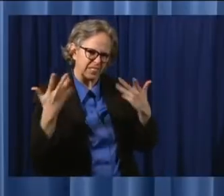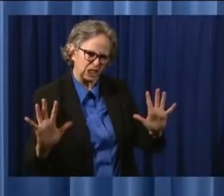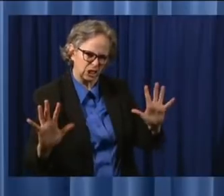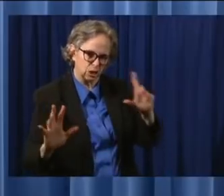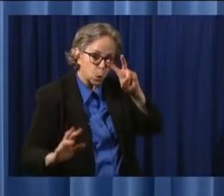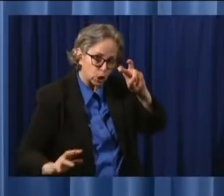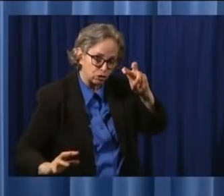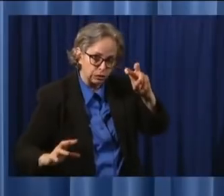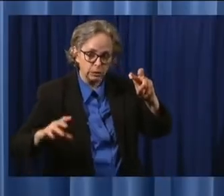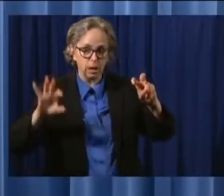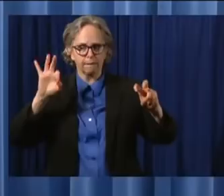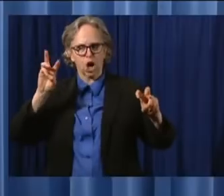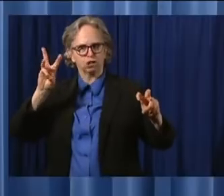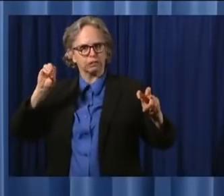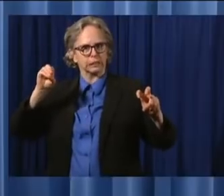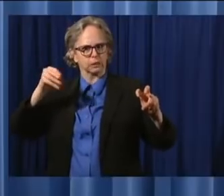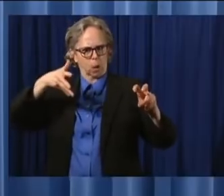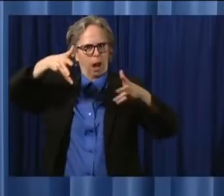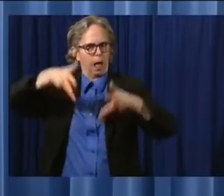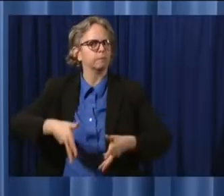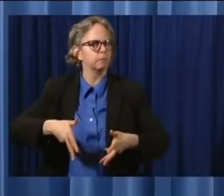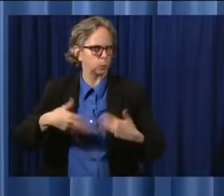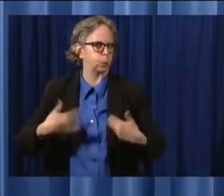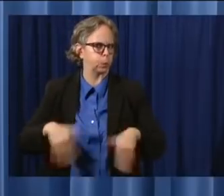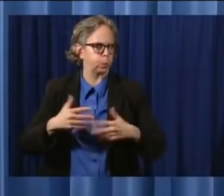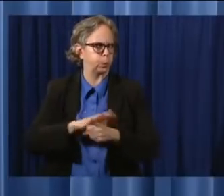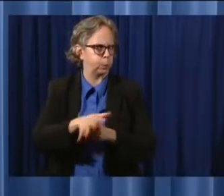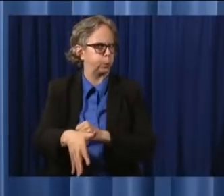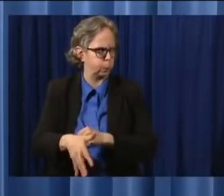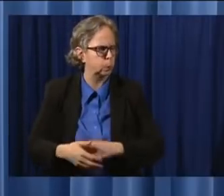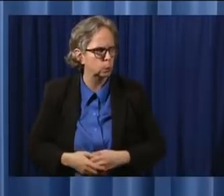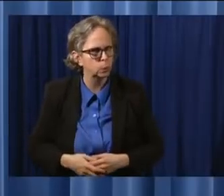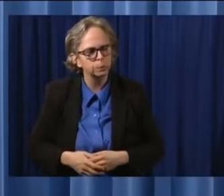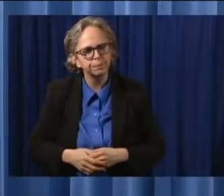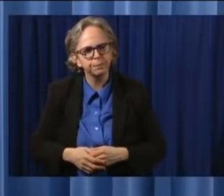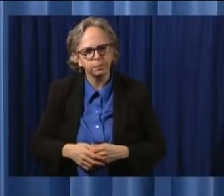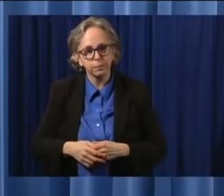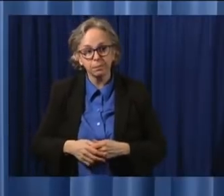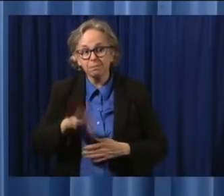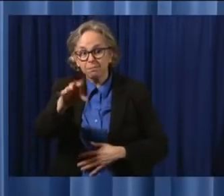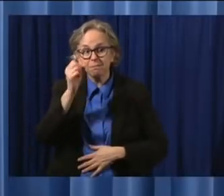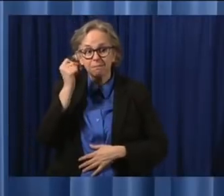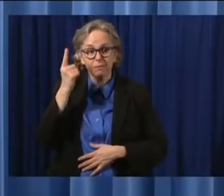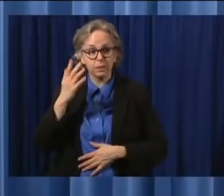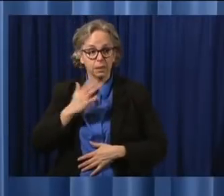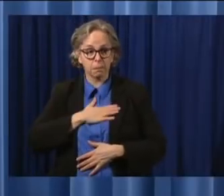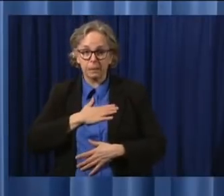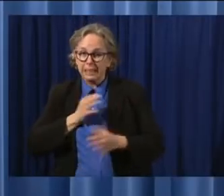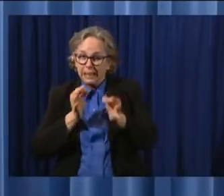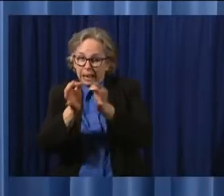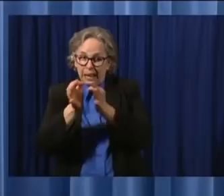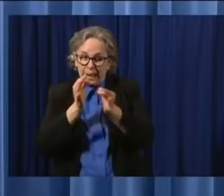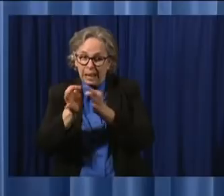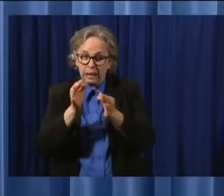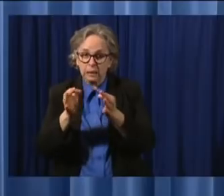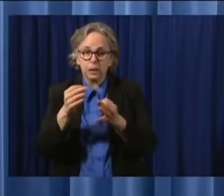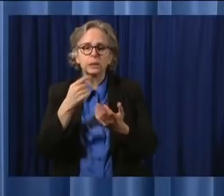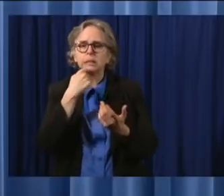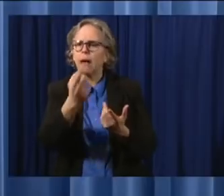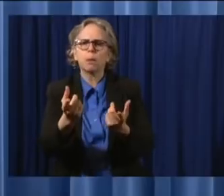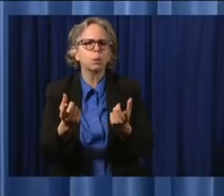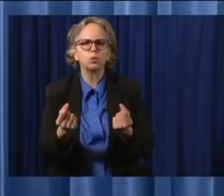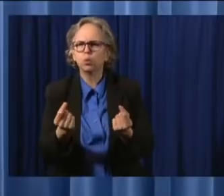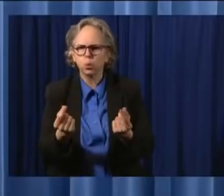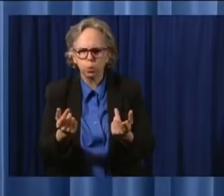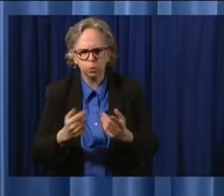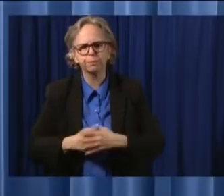my only order to our team has been to deploy the resources we have as quickly as